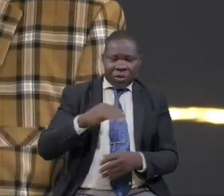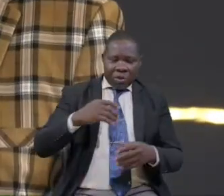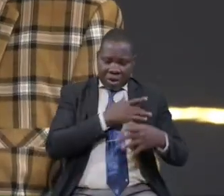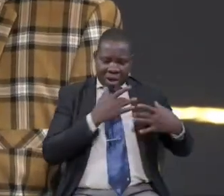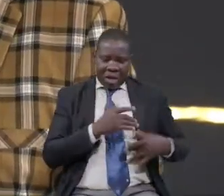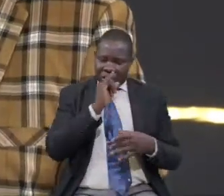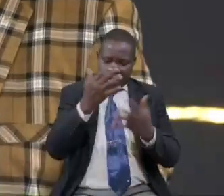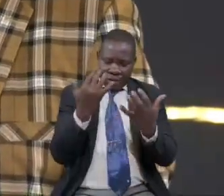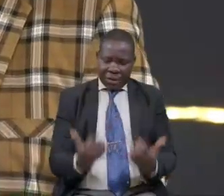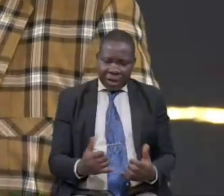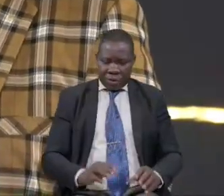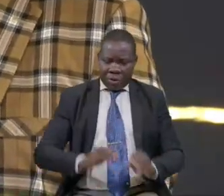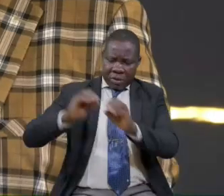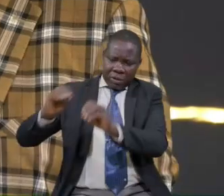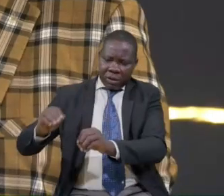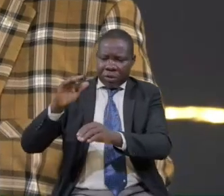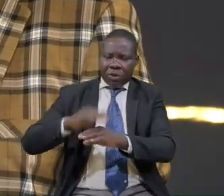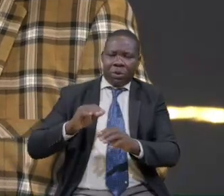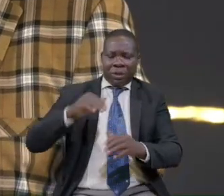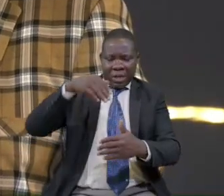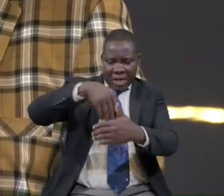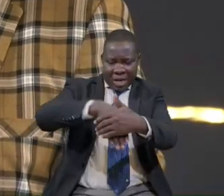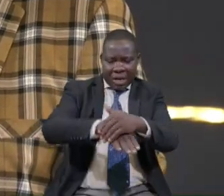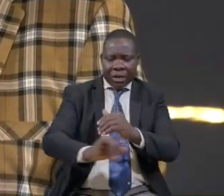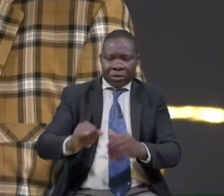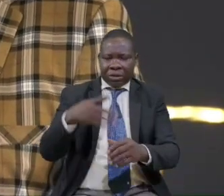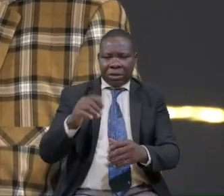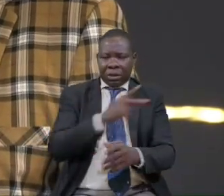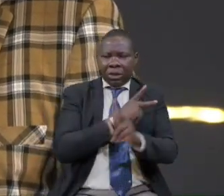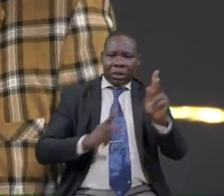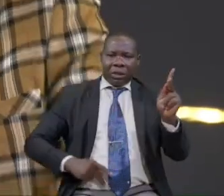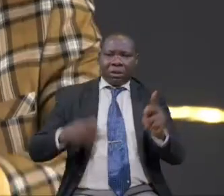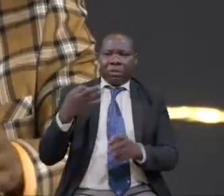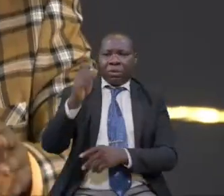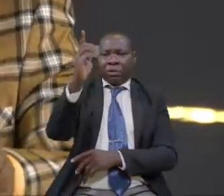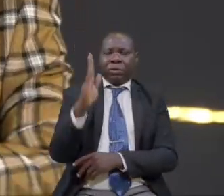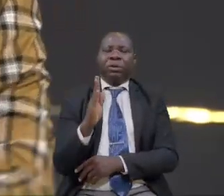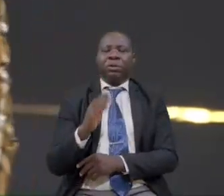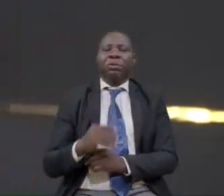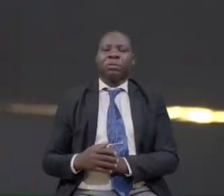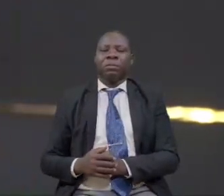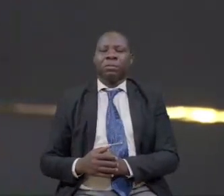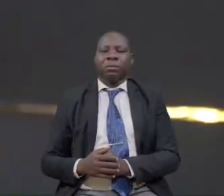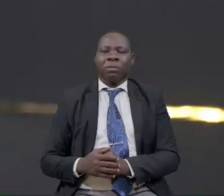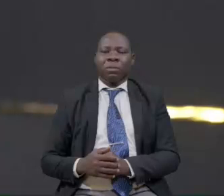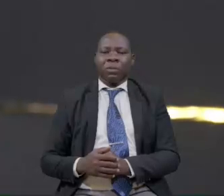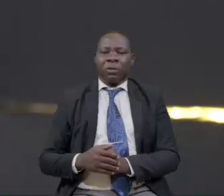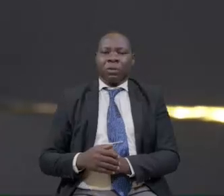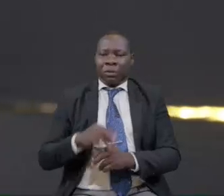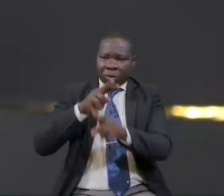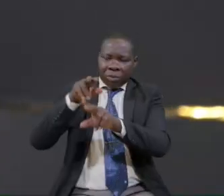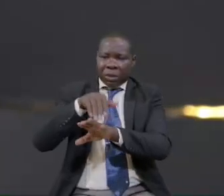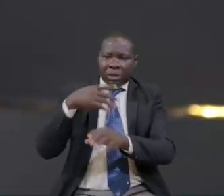on entering the kingdom of God. And look at the next verse, verse